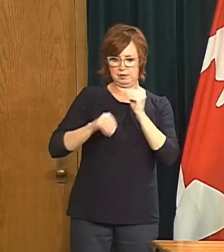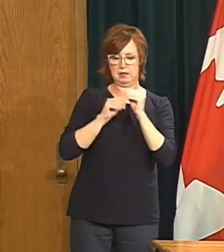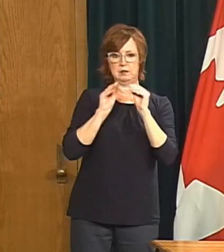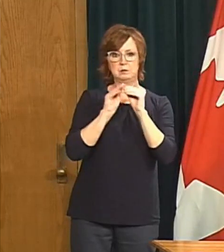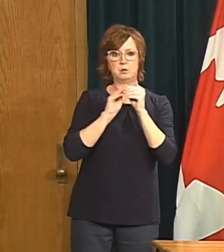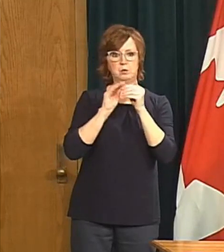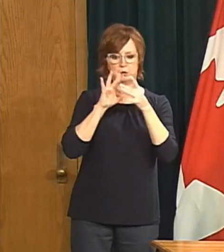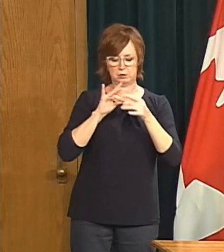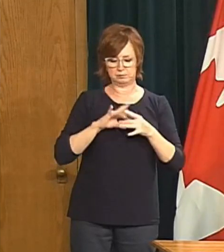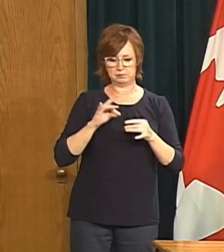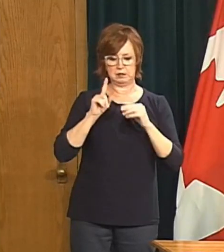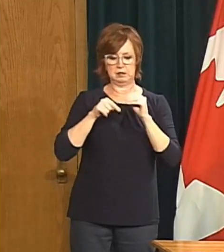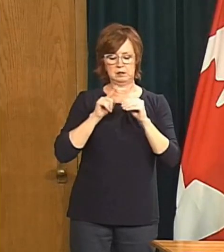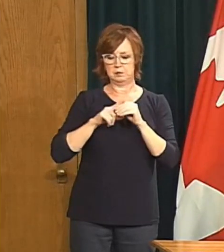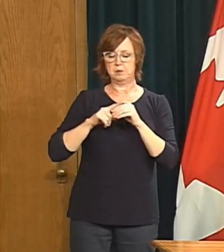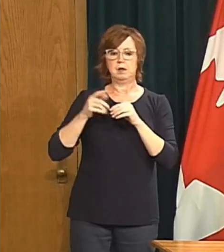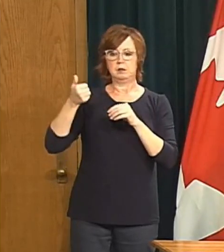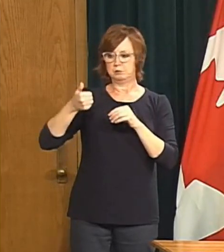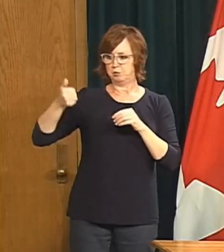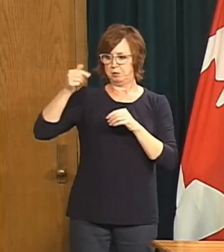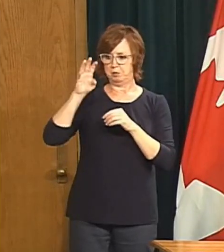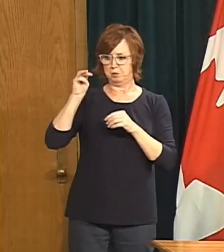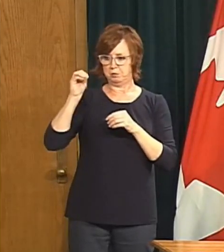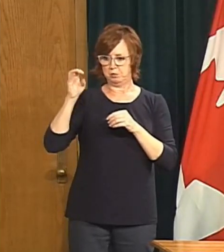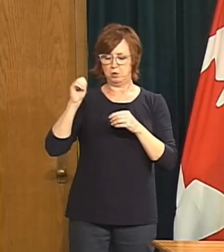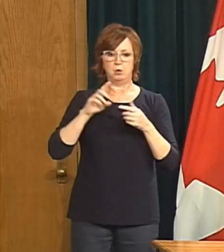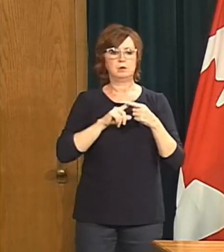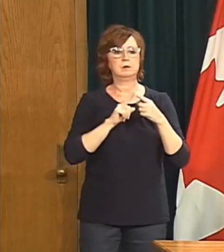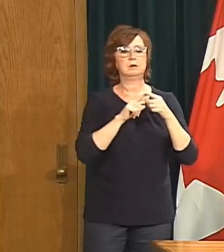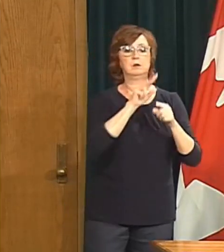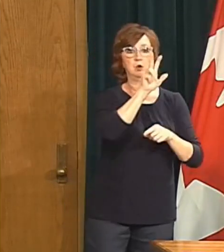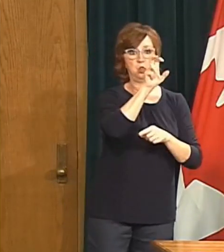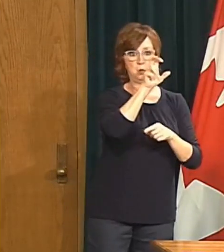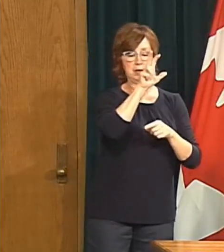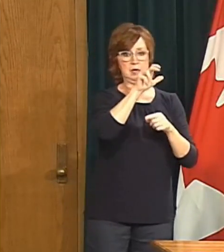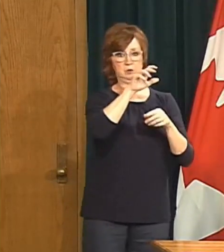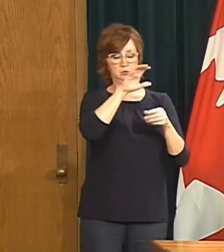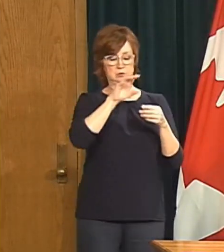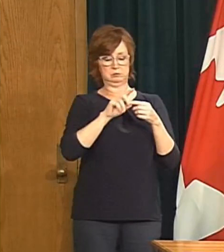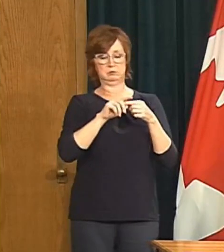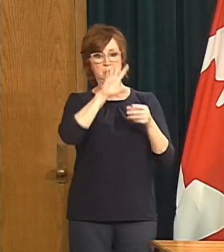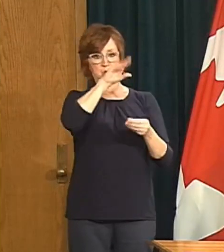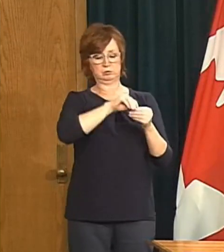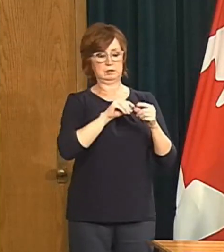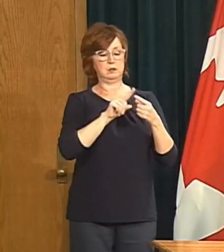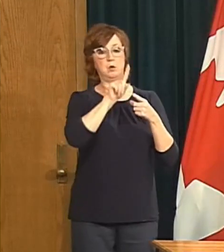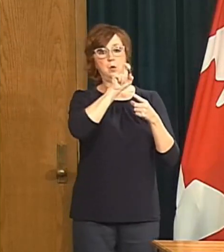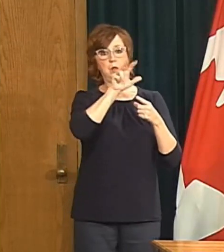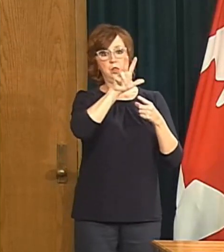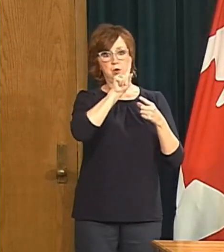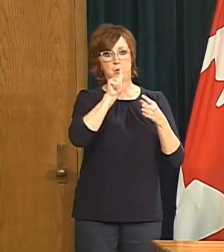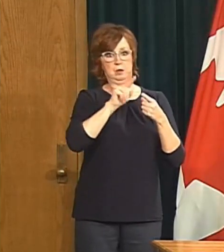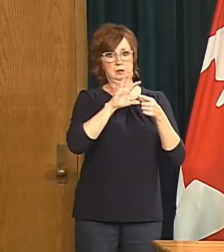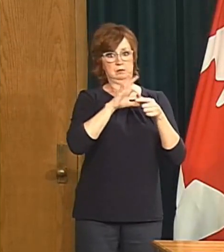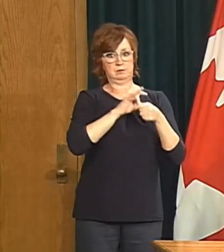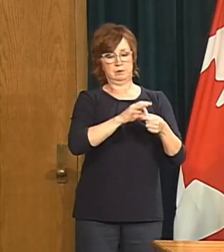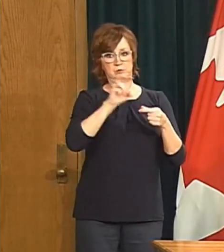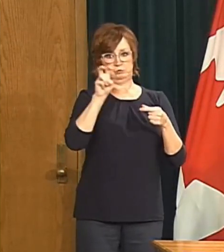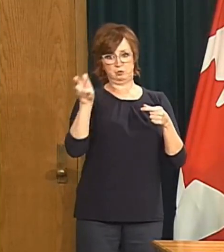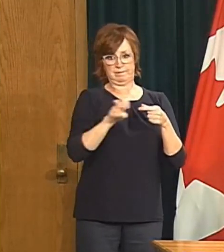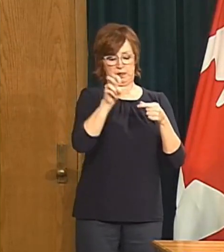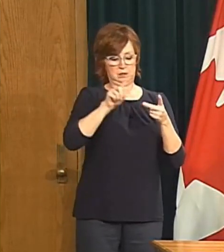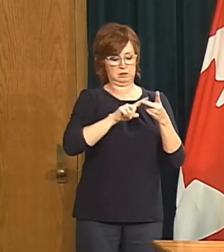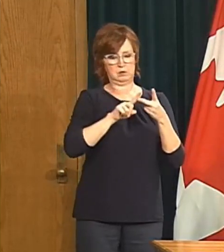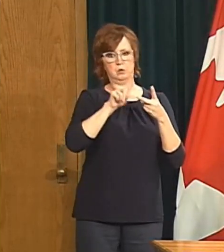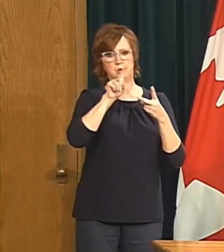remarks. The first is that all cases in the province, 131 are travel-related. Another 120